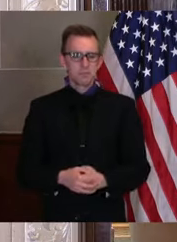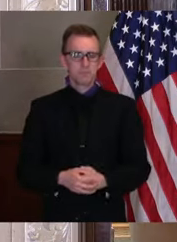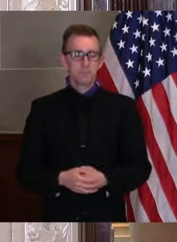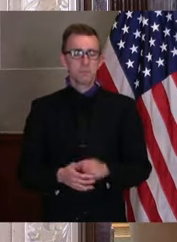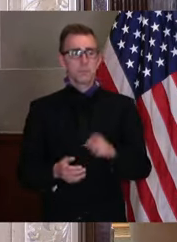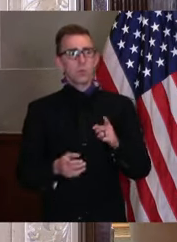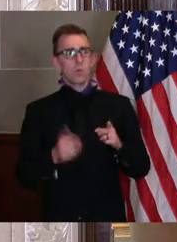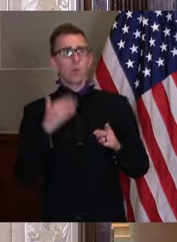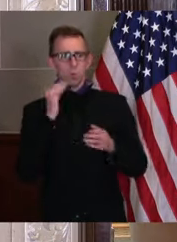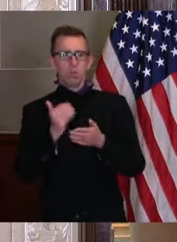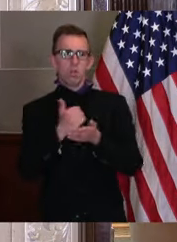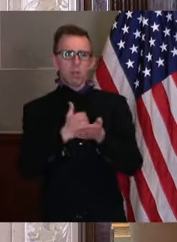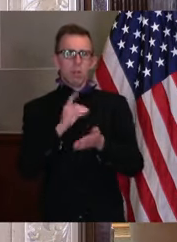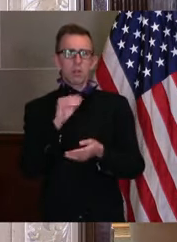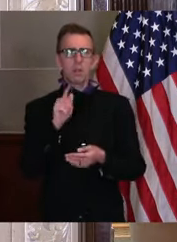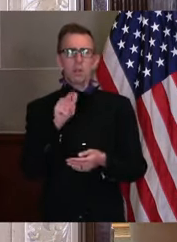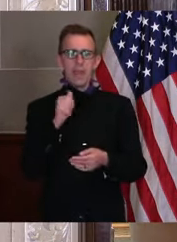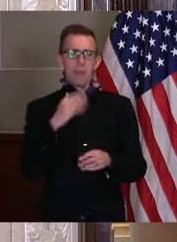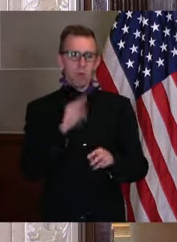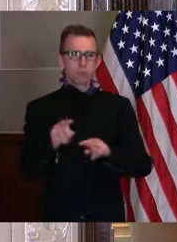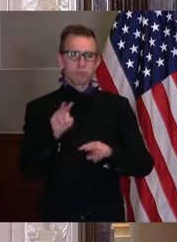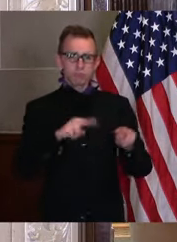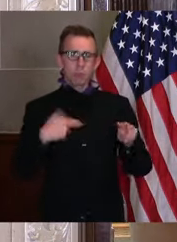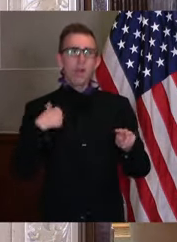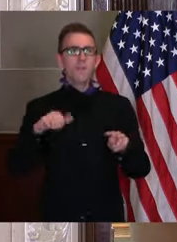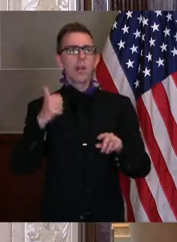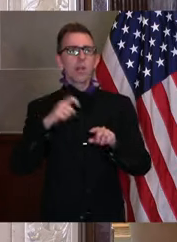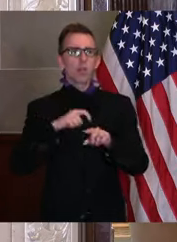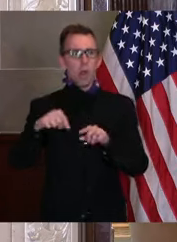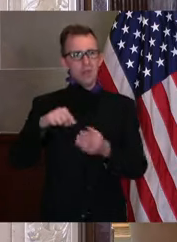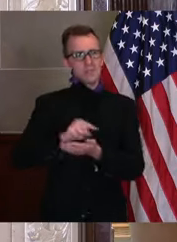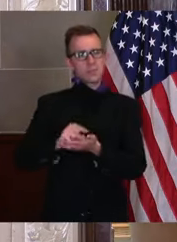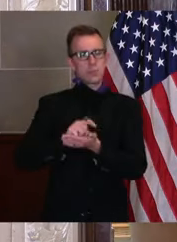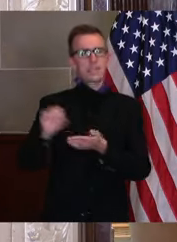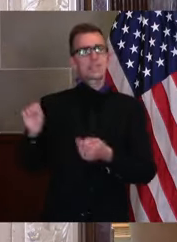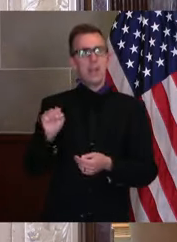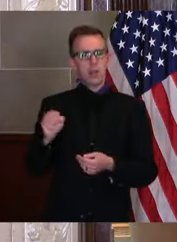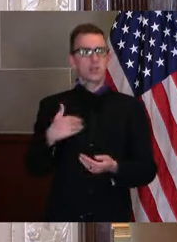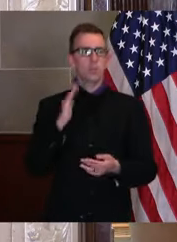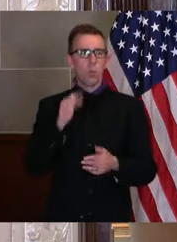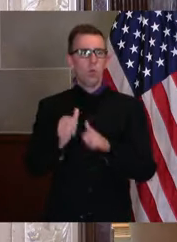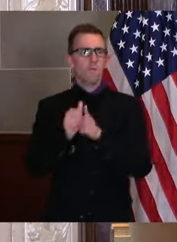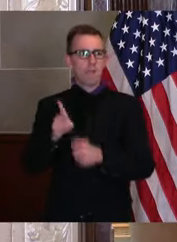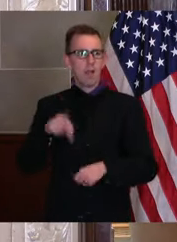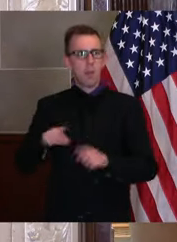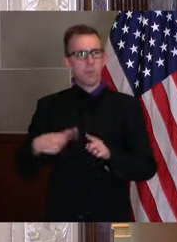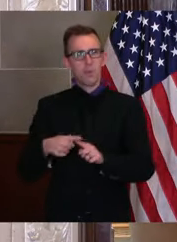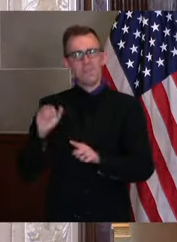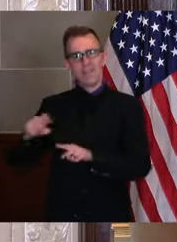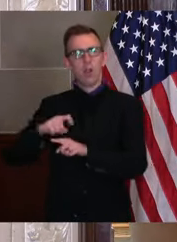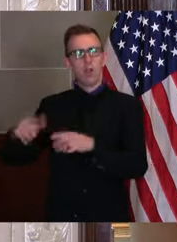that data. We'll look at that, and we have another call this Saturday, so we'll be getting follow-up on that as well.